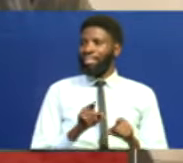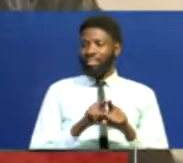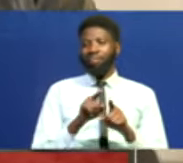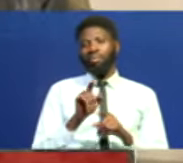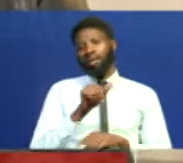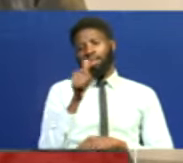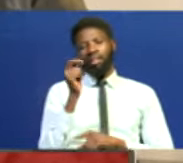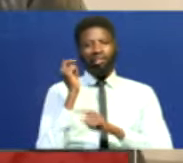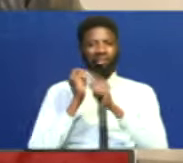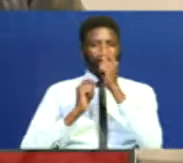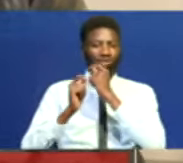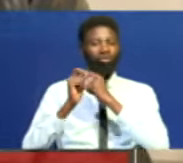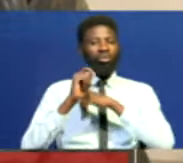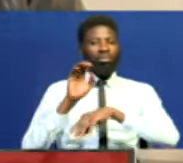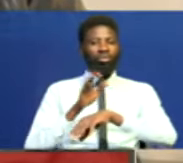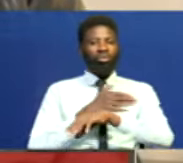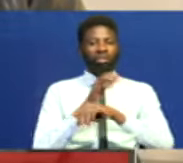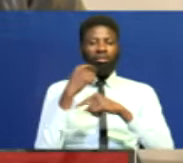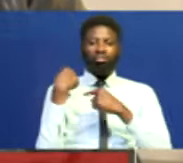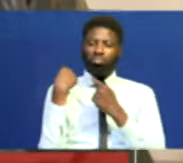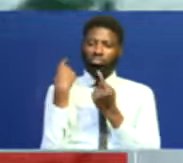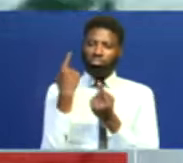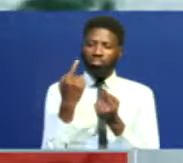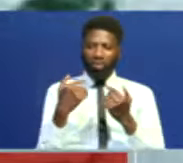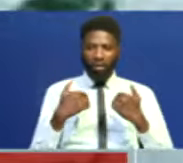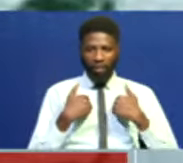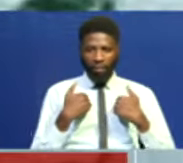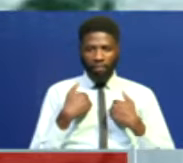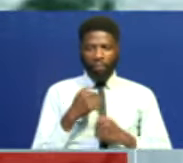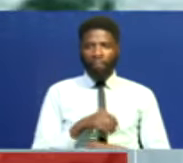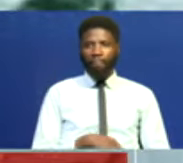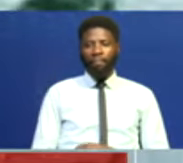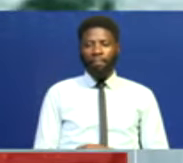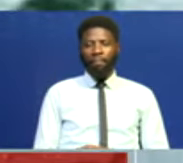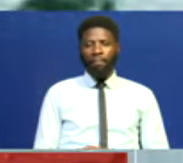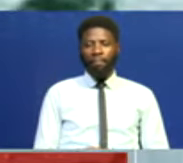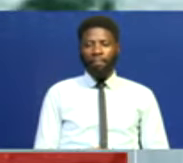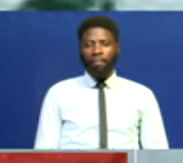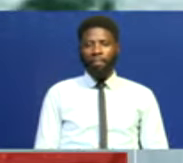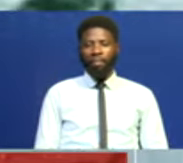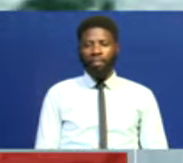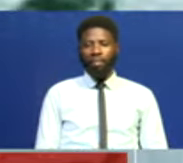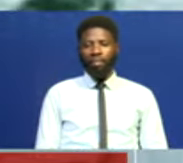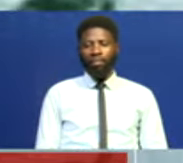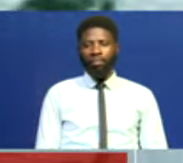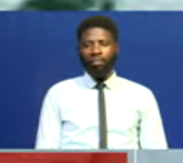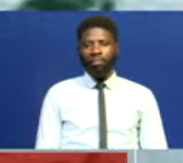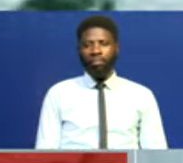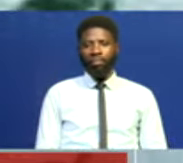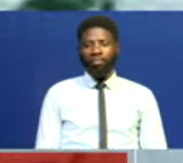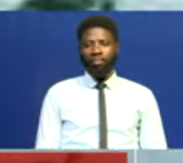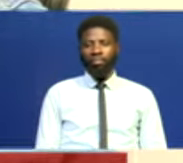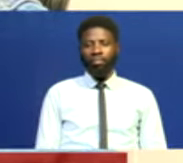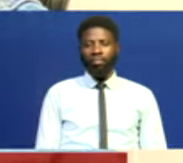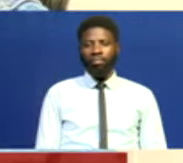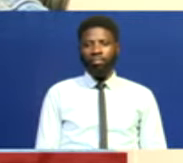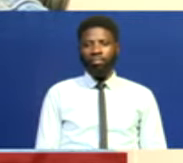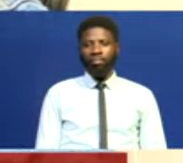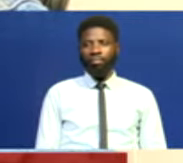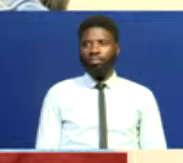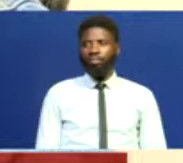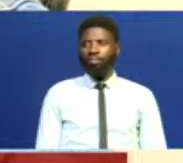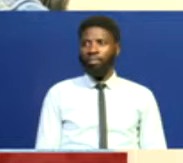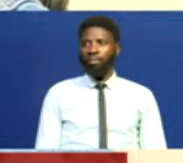traditional music that has always been part of our lives. Julieta, Julieta, uko wapi? So